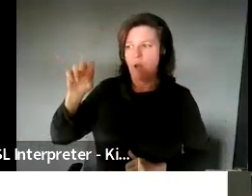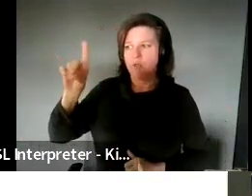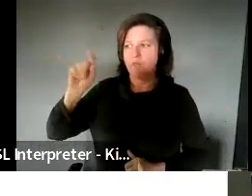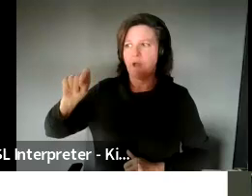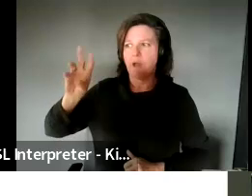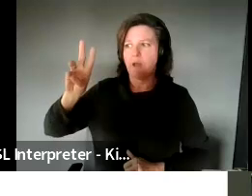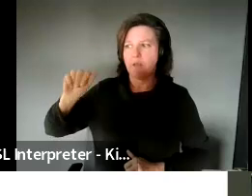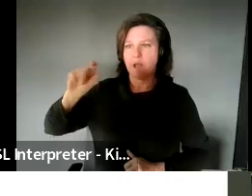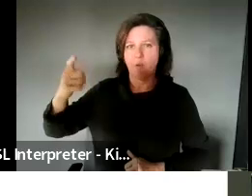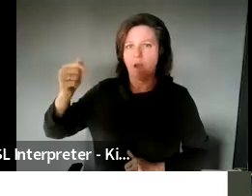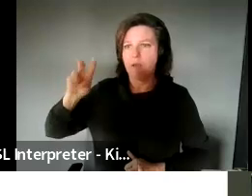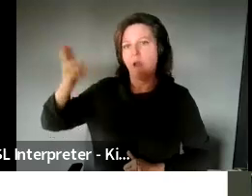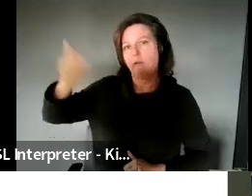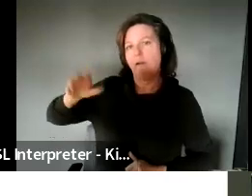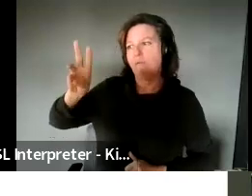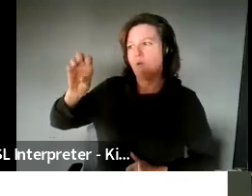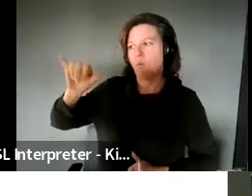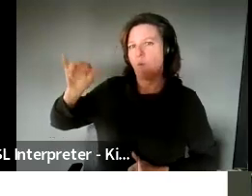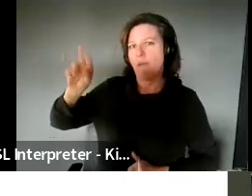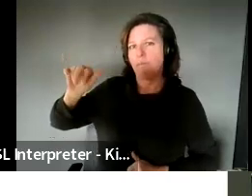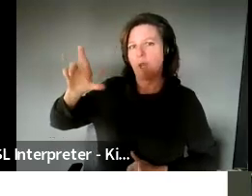walkcaresfund.wa.gov/webinars later today.